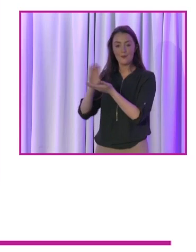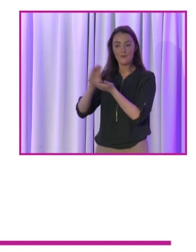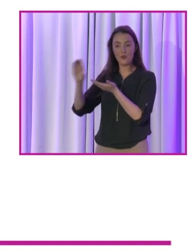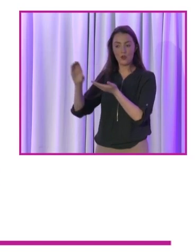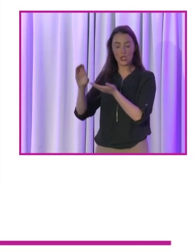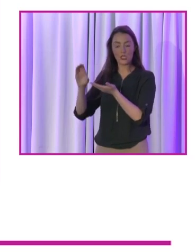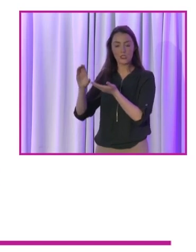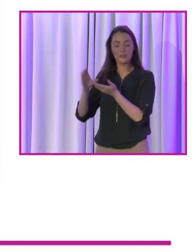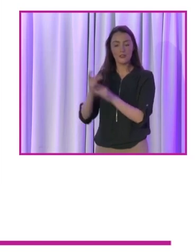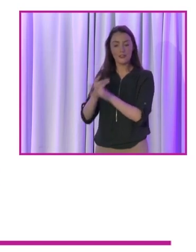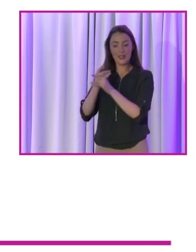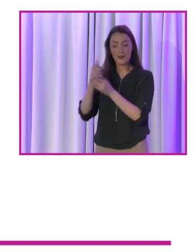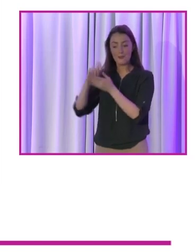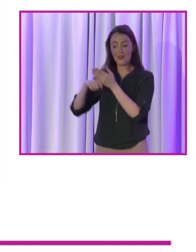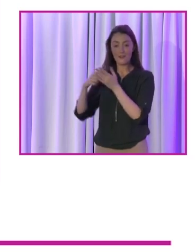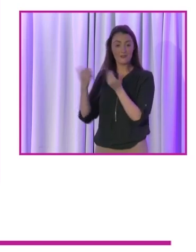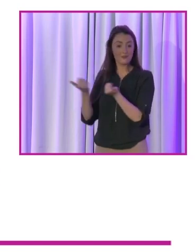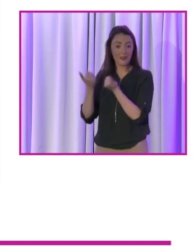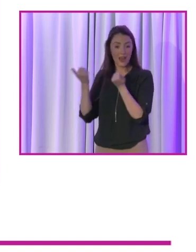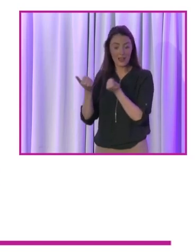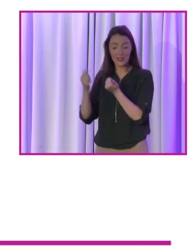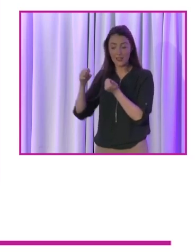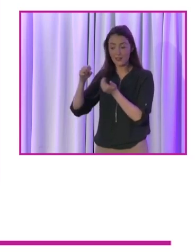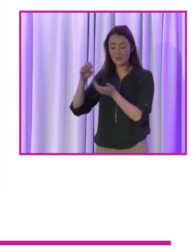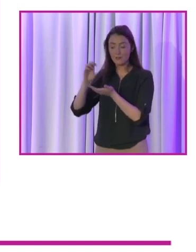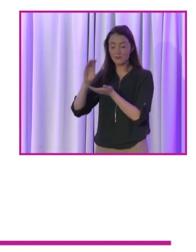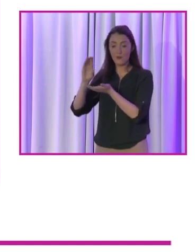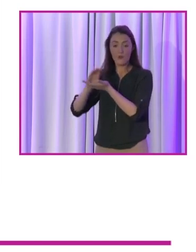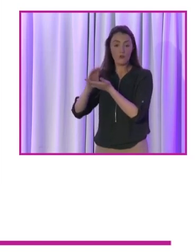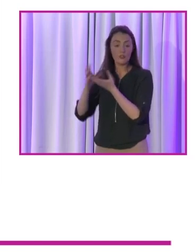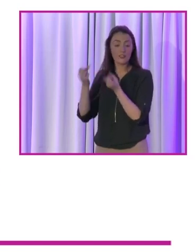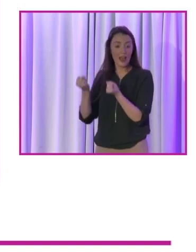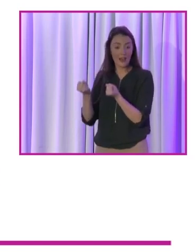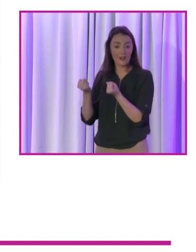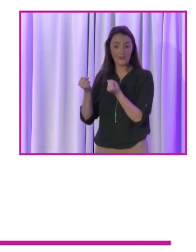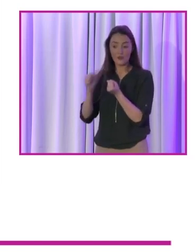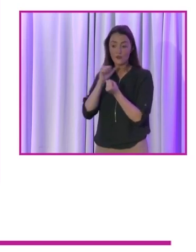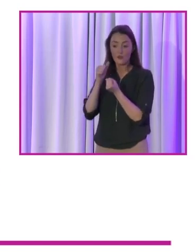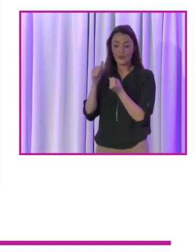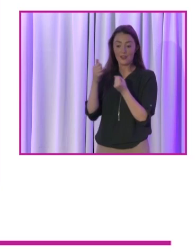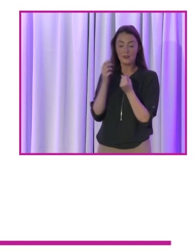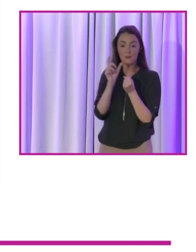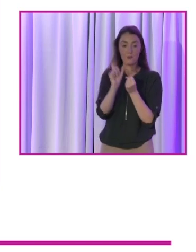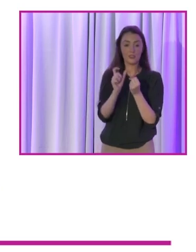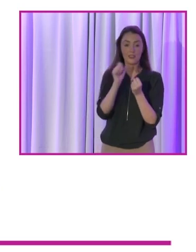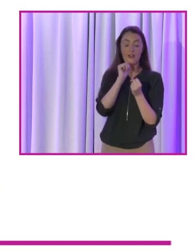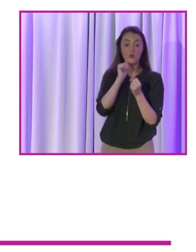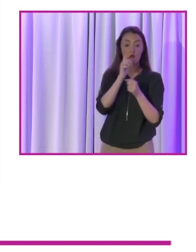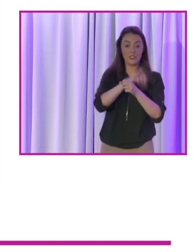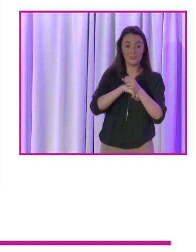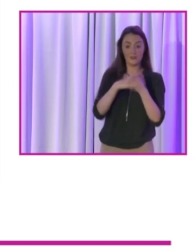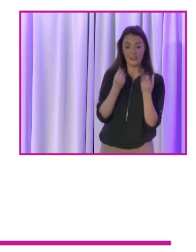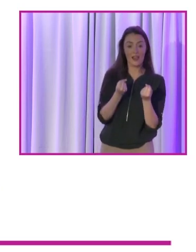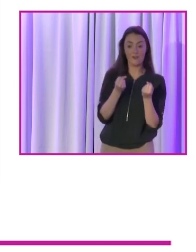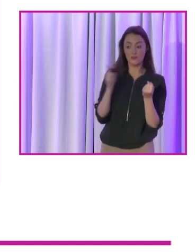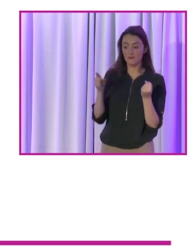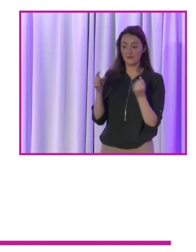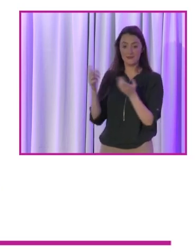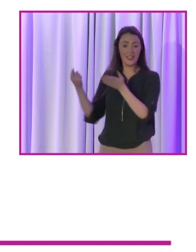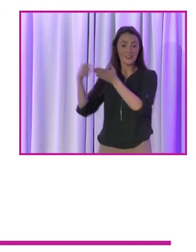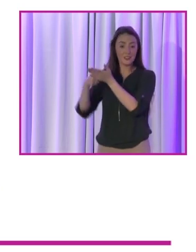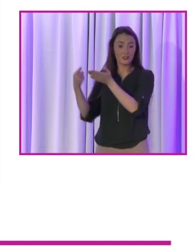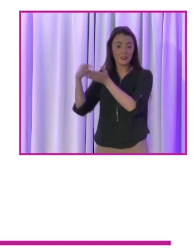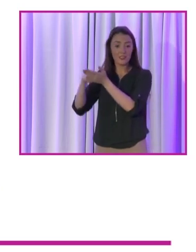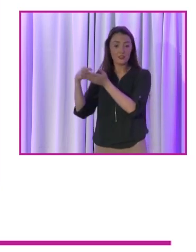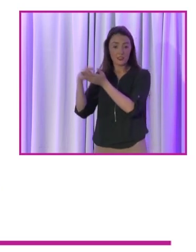impairment-related costs that a non-disabled person wouldn't face. It's not about giving people an advantage. It's about